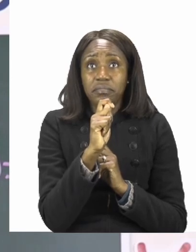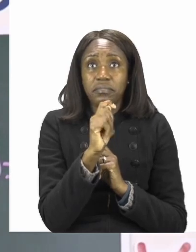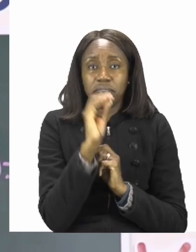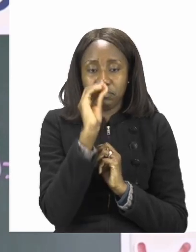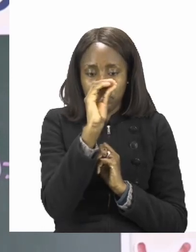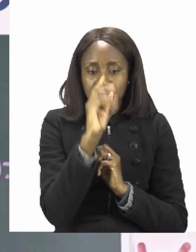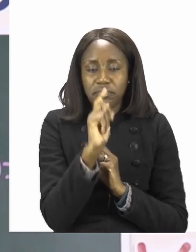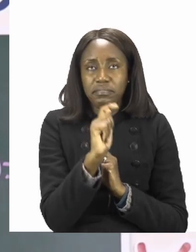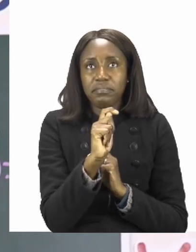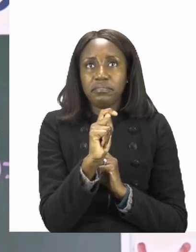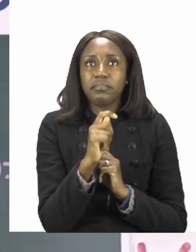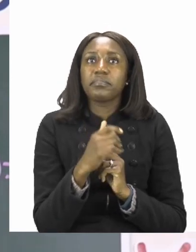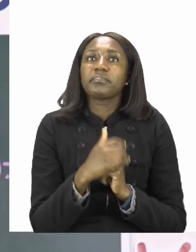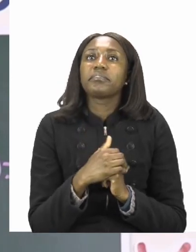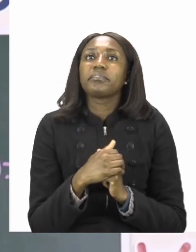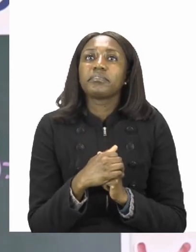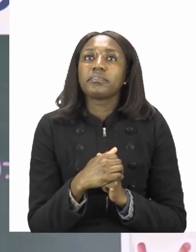tens.